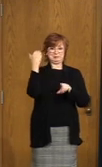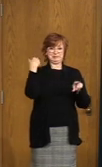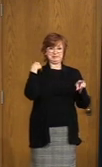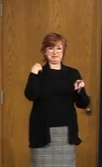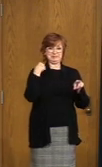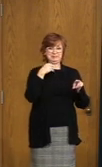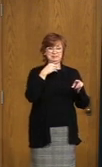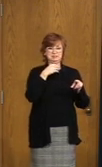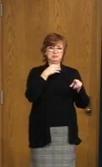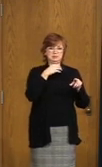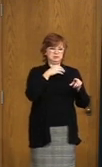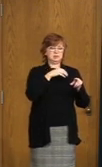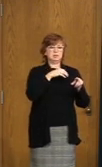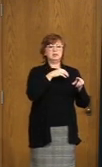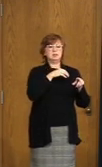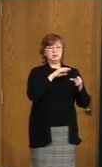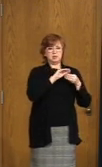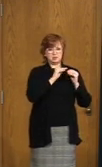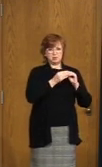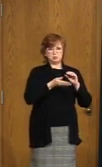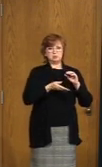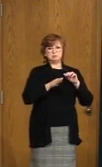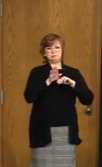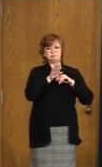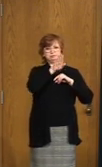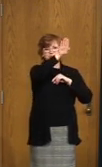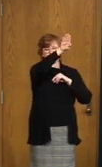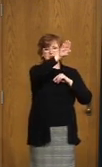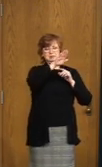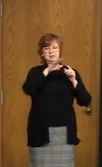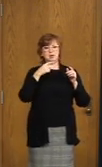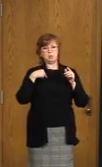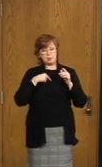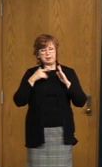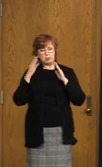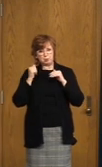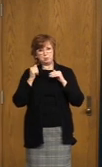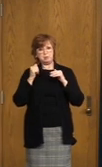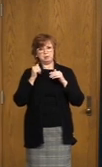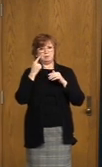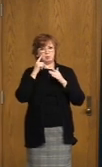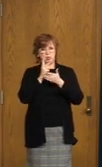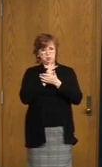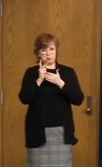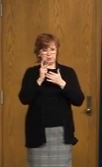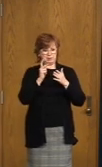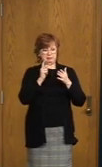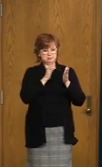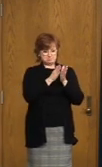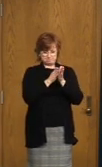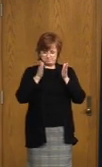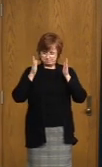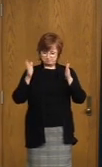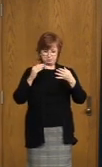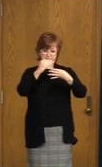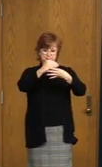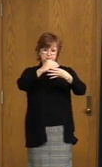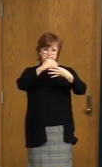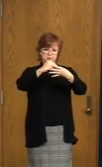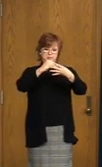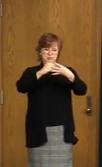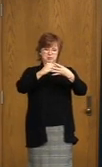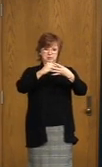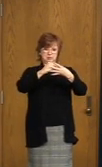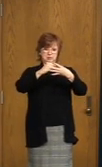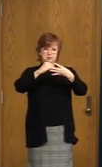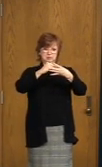the Christmas season, and we're hopeful by extending this 3 weeks. Part of the reason, and Dr. Shahab will speak to other reasons, is that